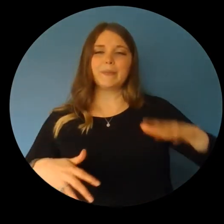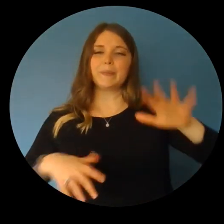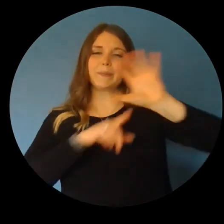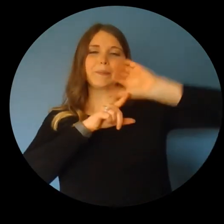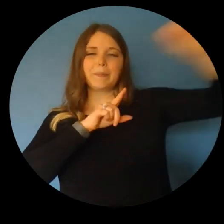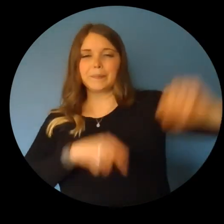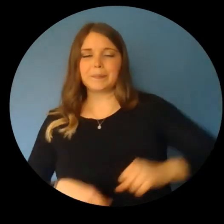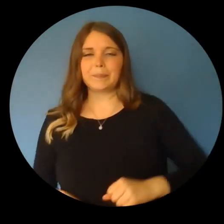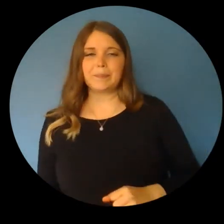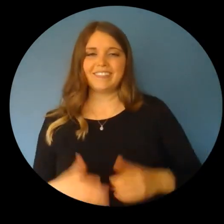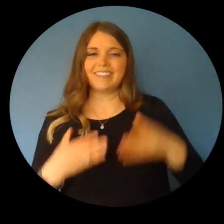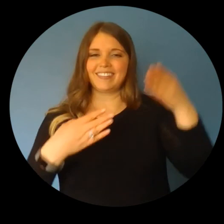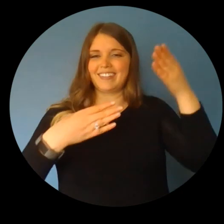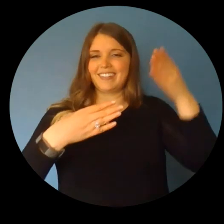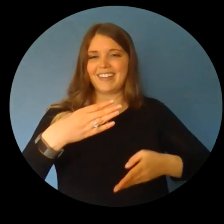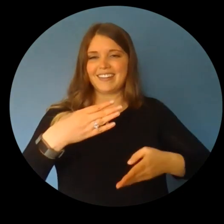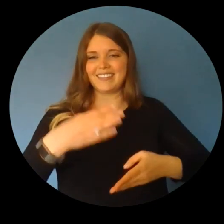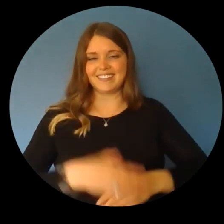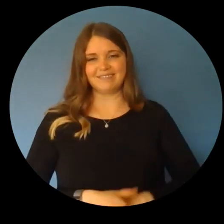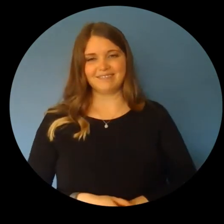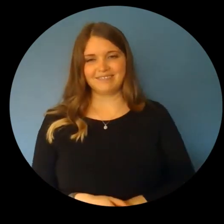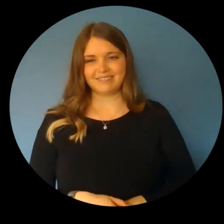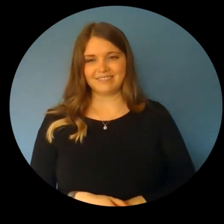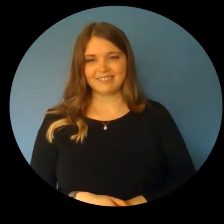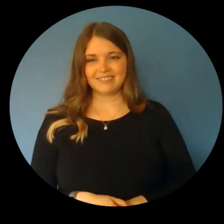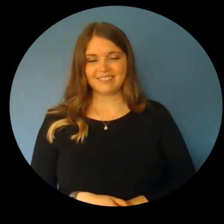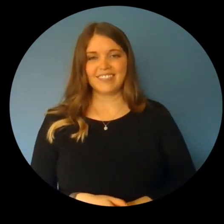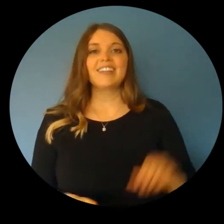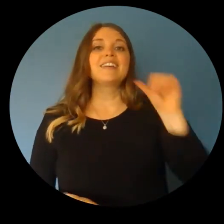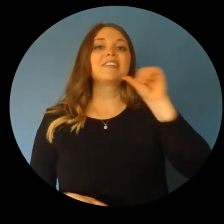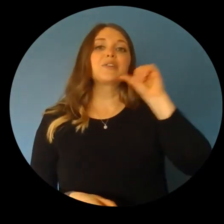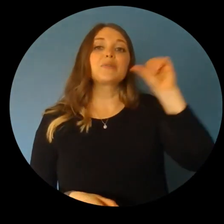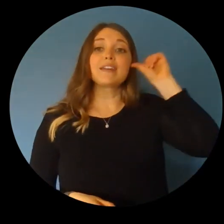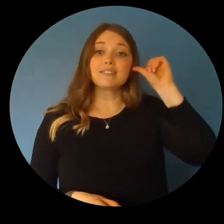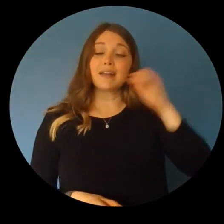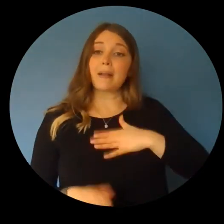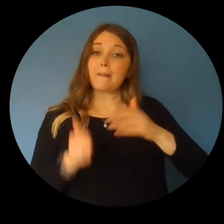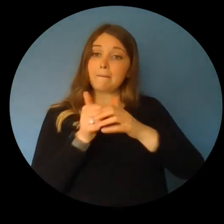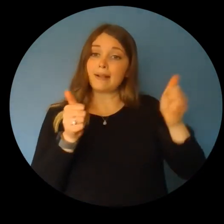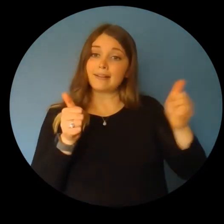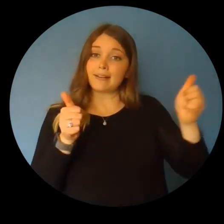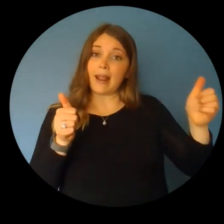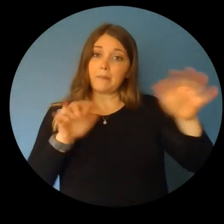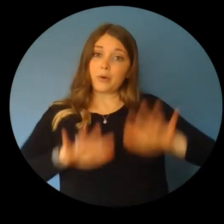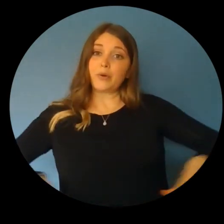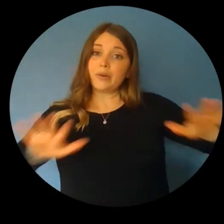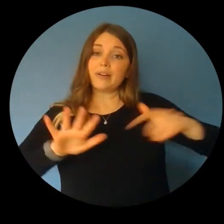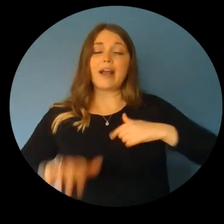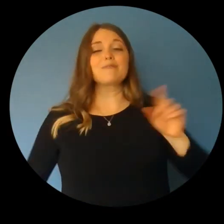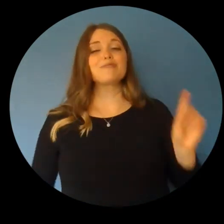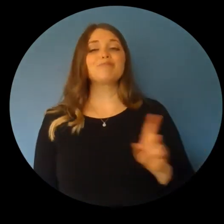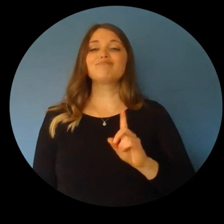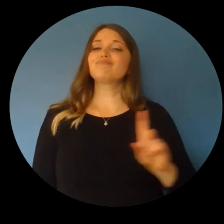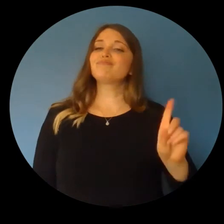The end. So yesterday I was taking a walk in my neighborhood and I saw lots of little things that kids in